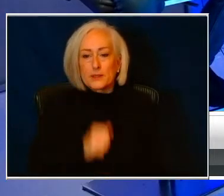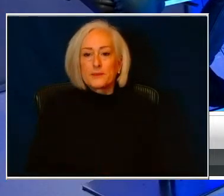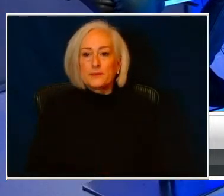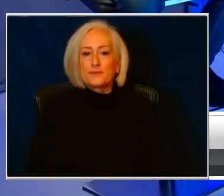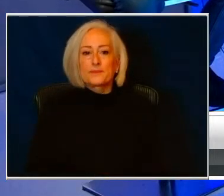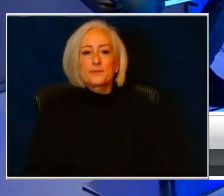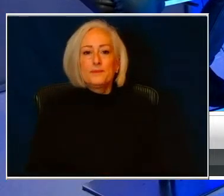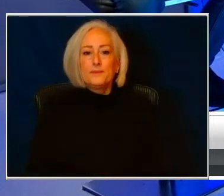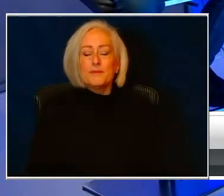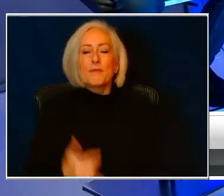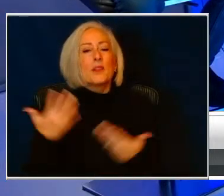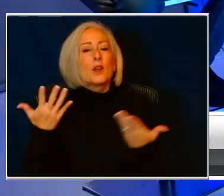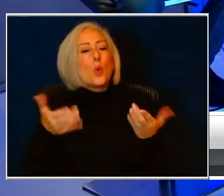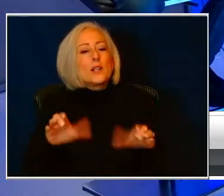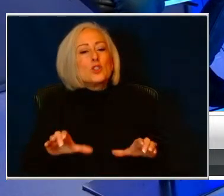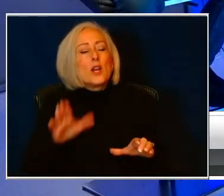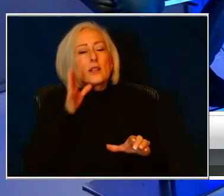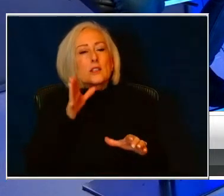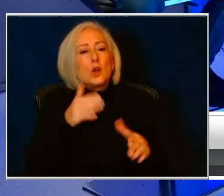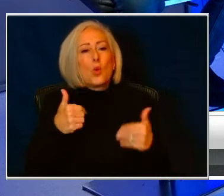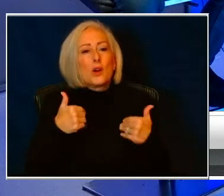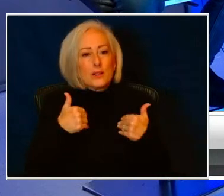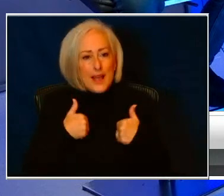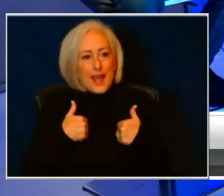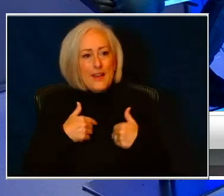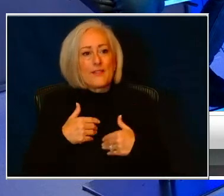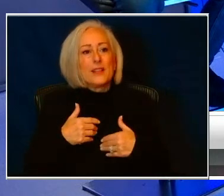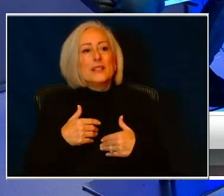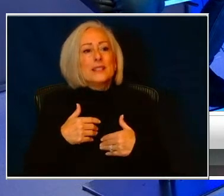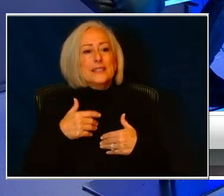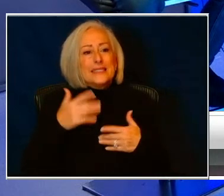to get dementia if it runs in your family?